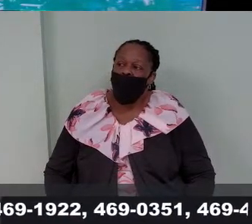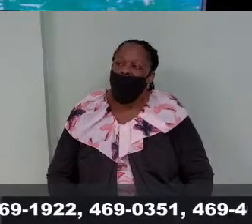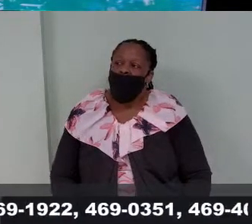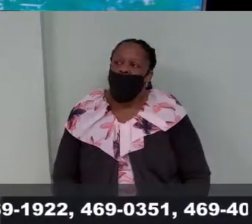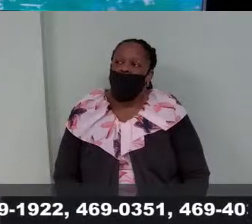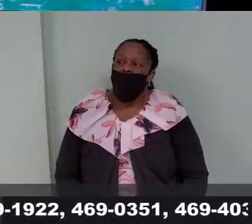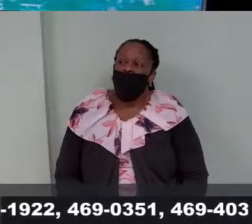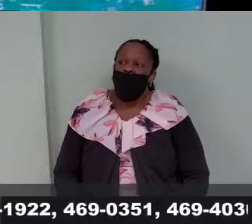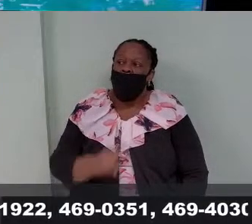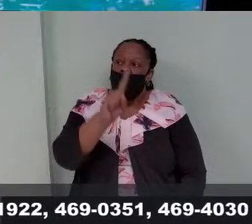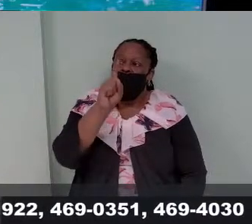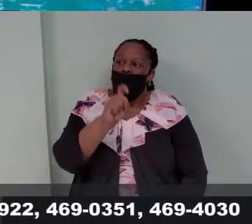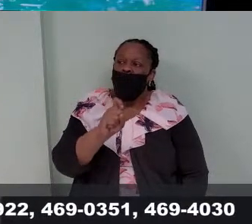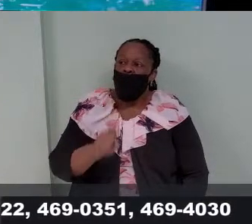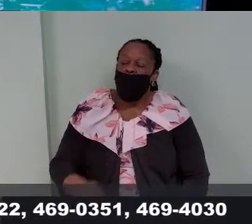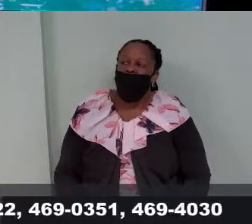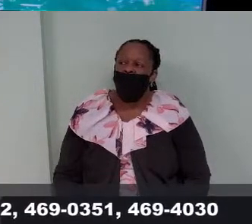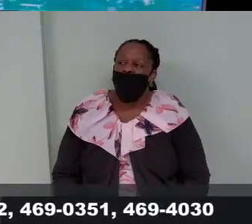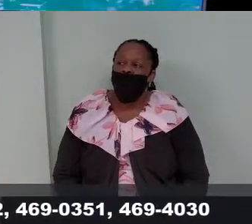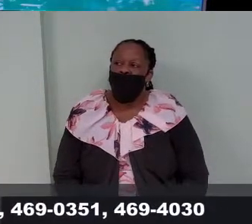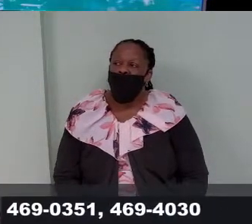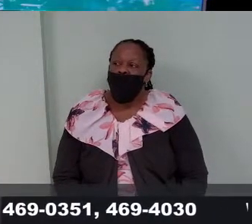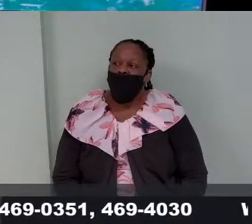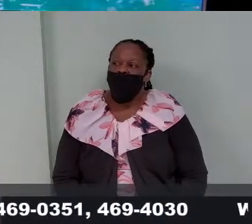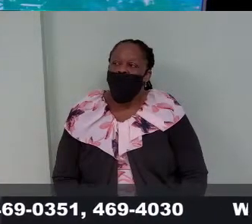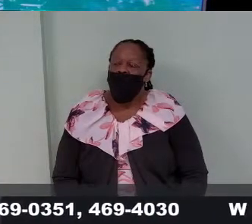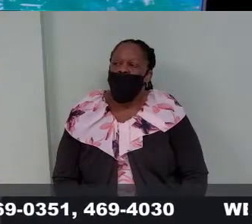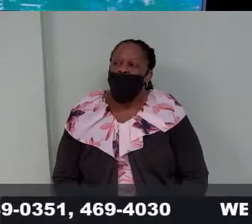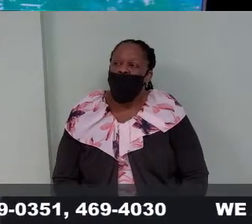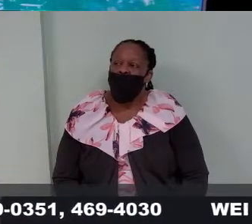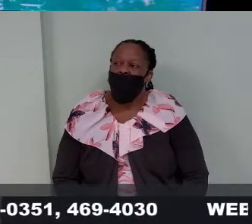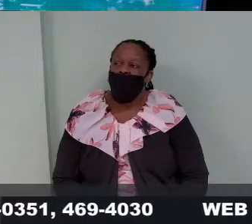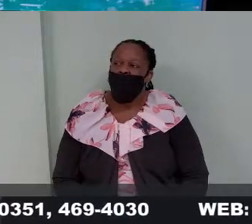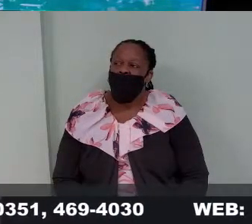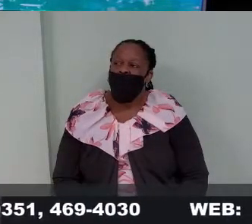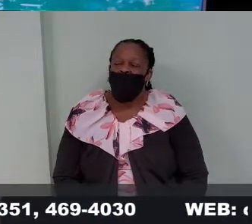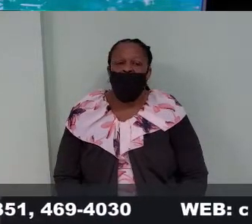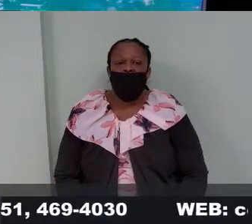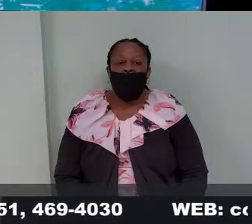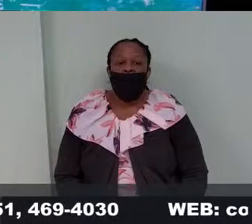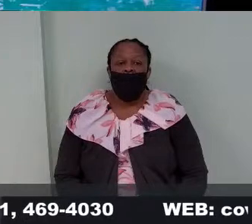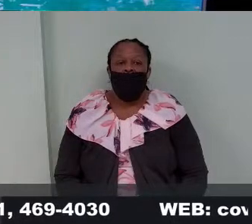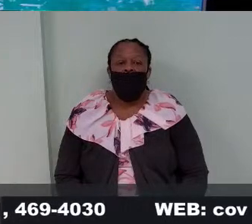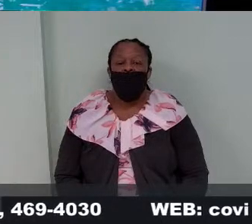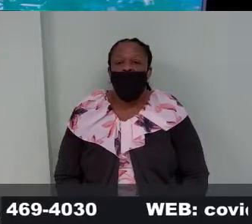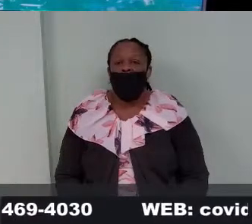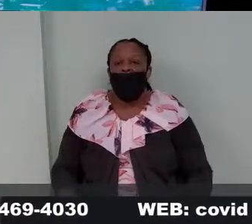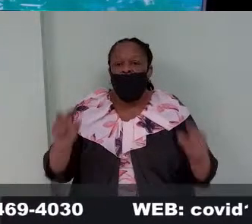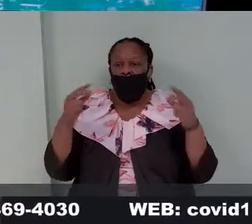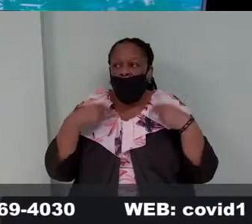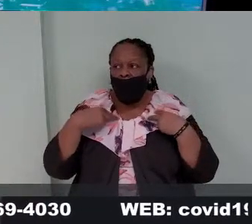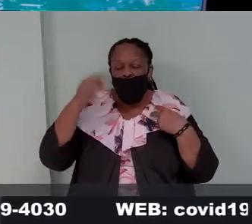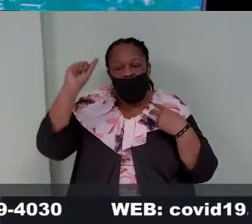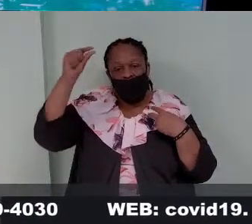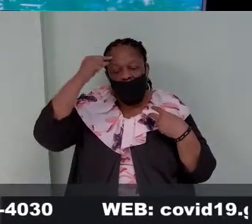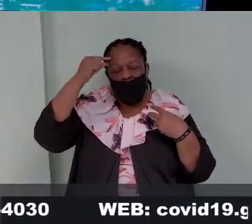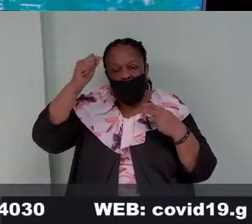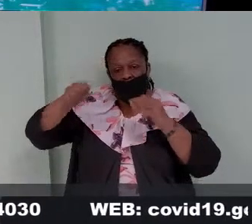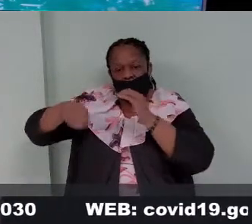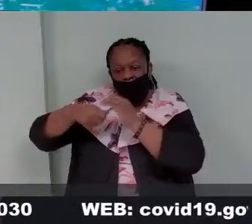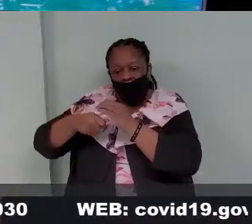of government quarantine, and if there's sufficient space at government